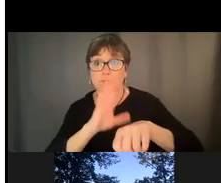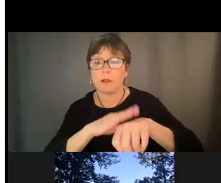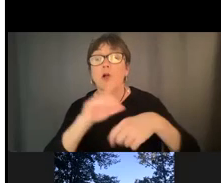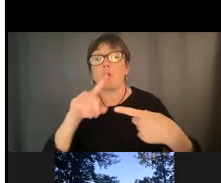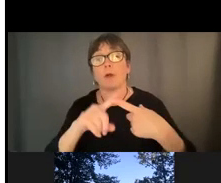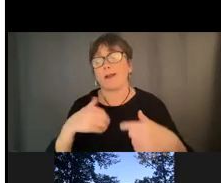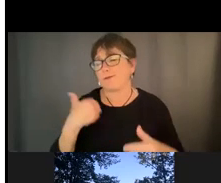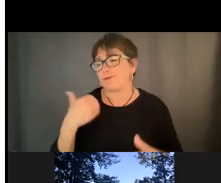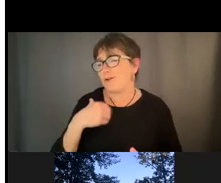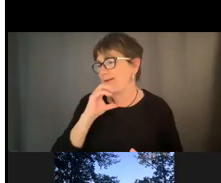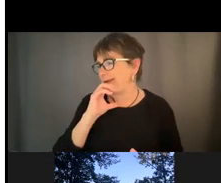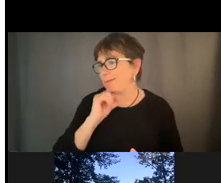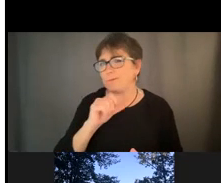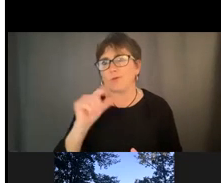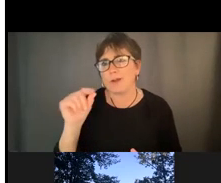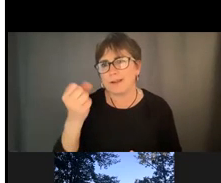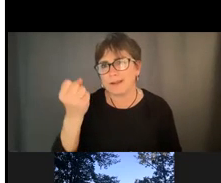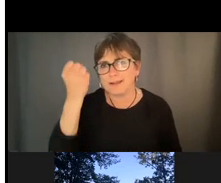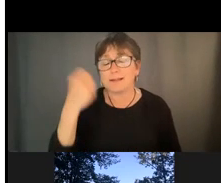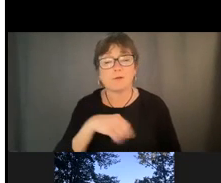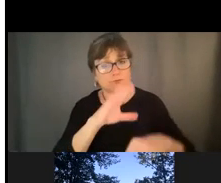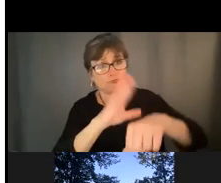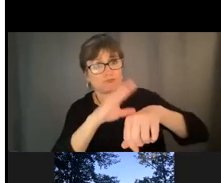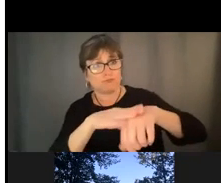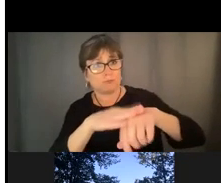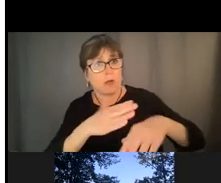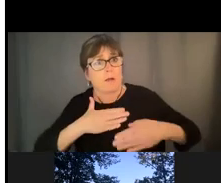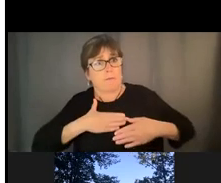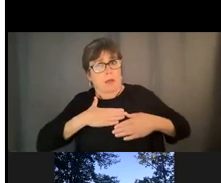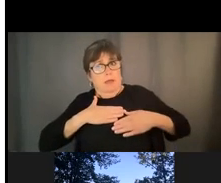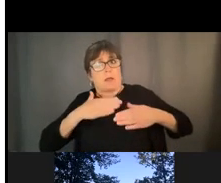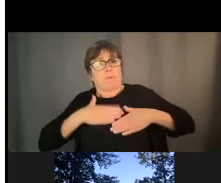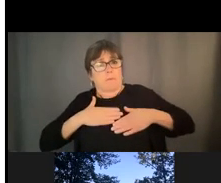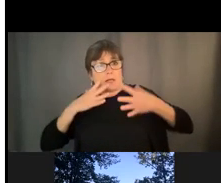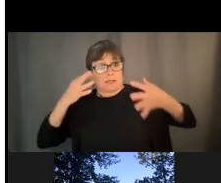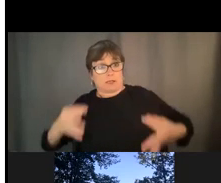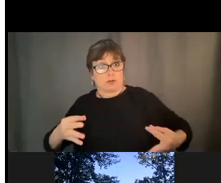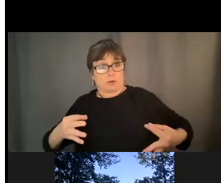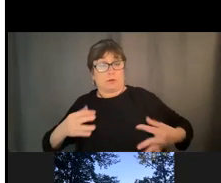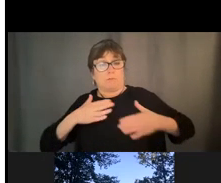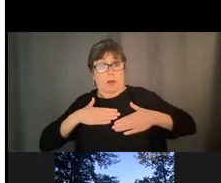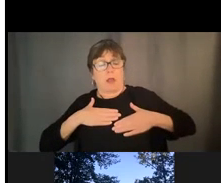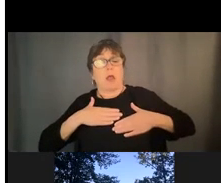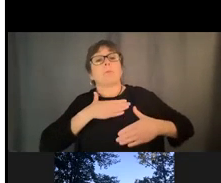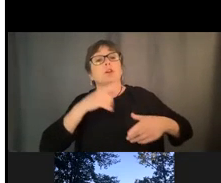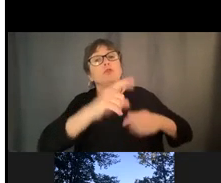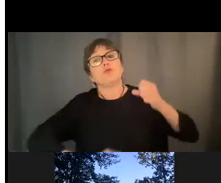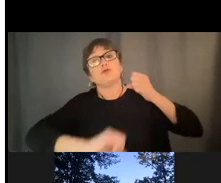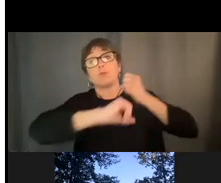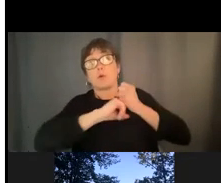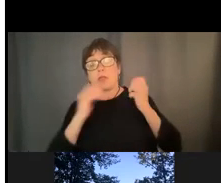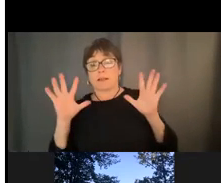hey, I need to start making these choices and thinking about this on my own. I just need you to support me. Can we think